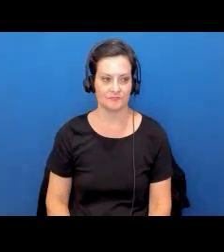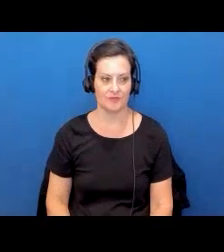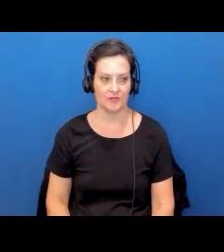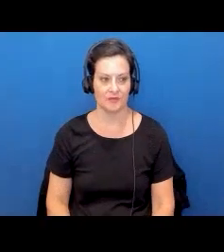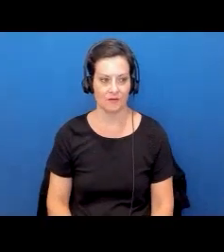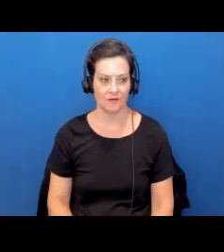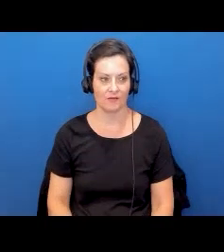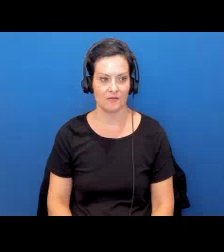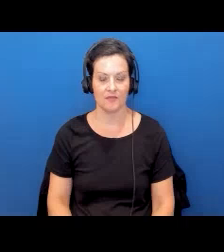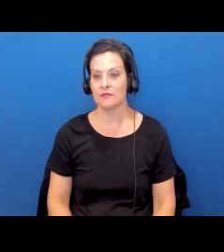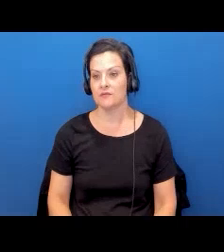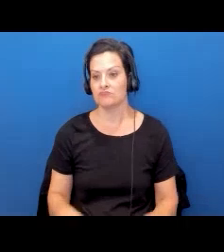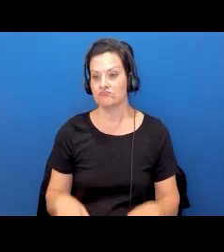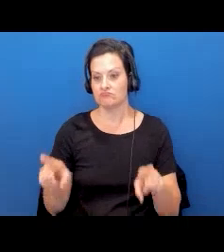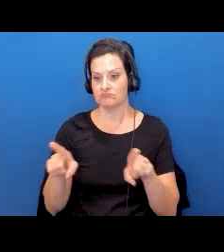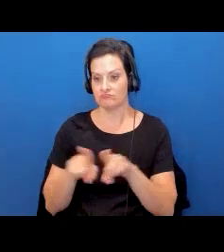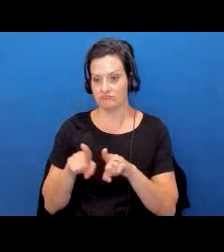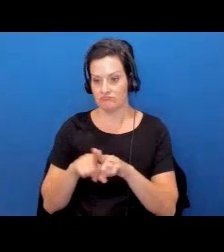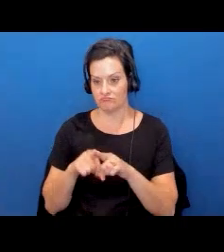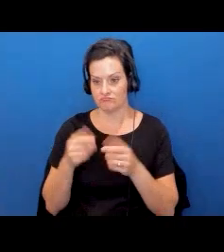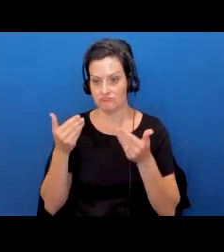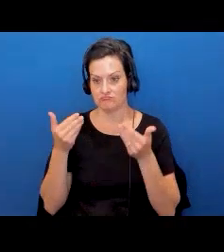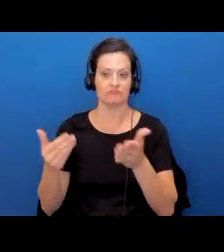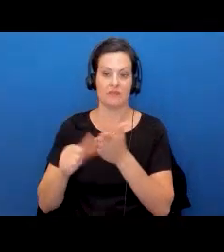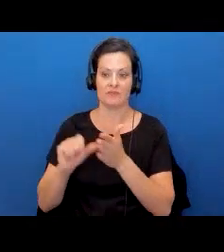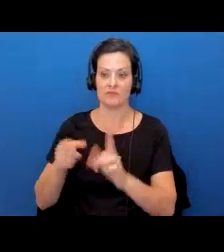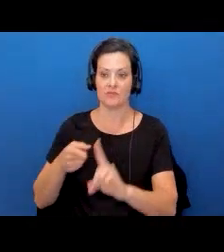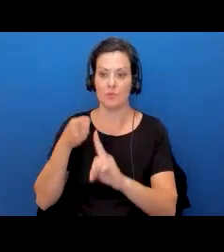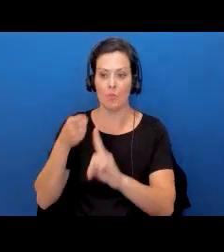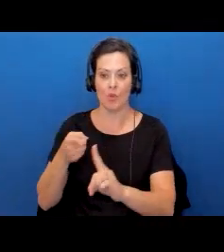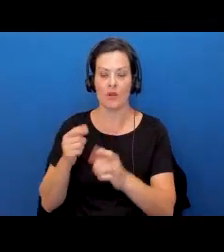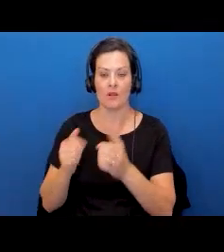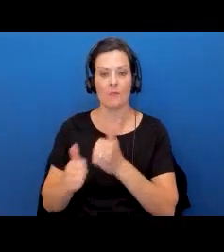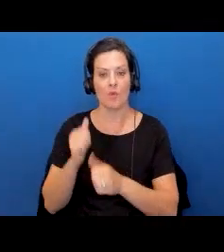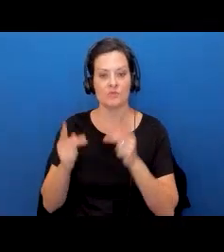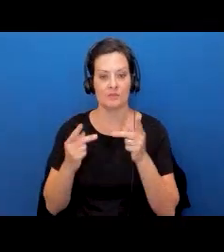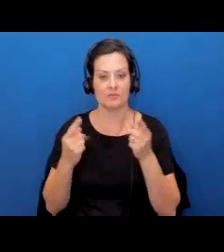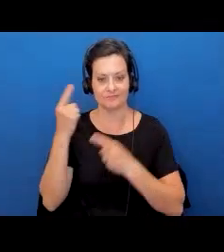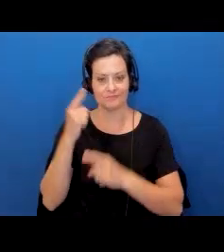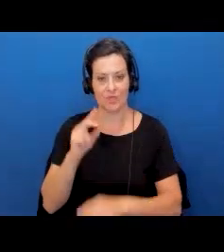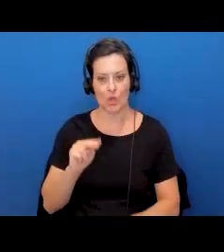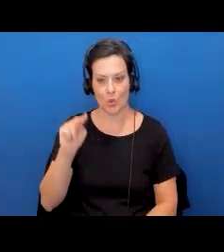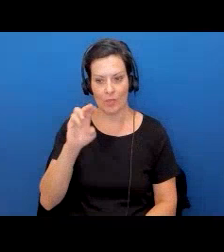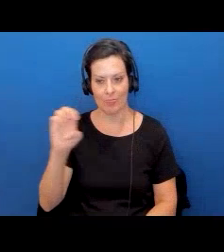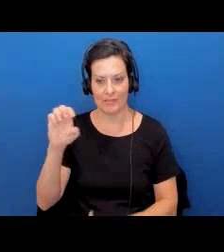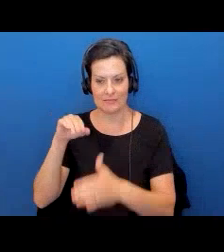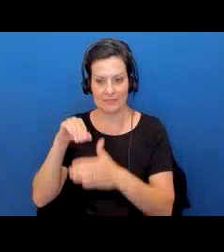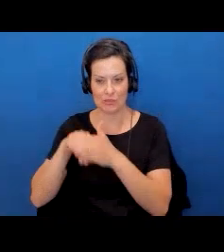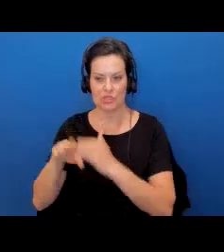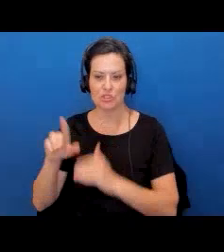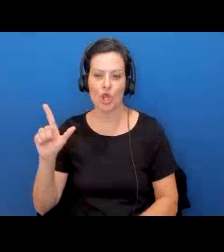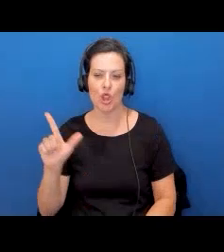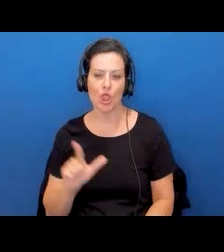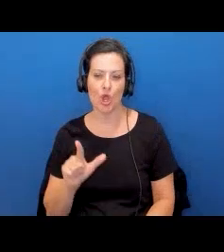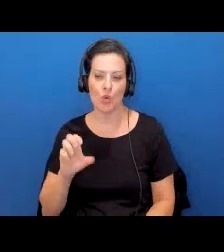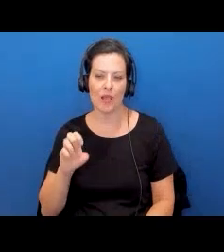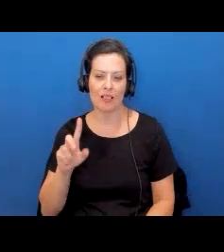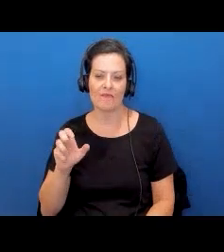So anyway, I just wanted to kind of make the point that I think most people would consider Northeast Entrance to be low elevation. It